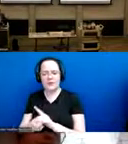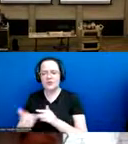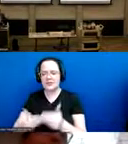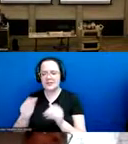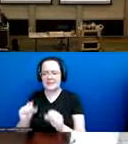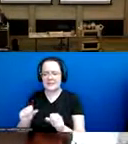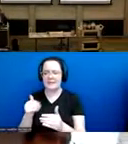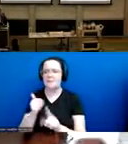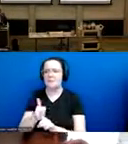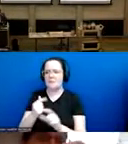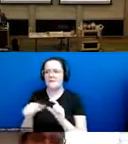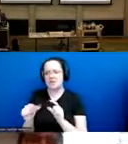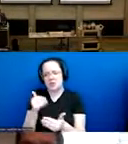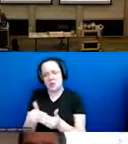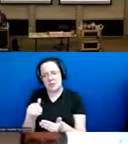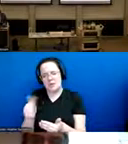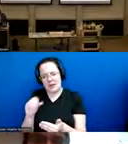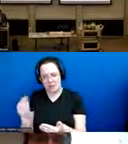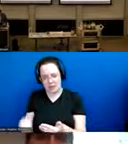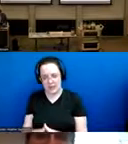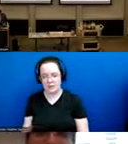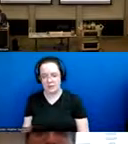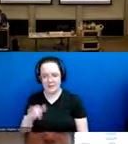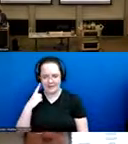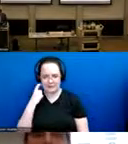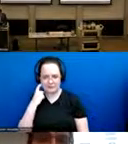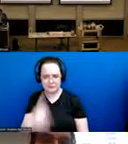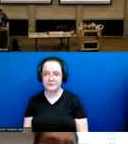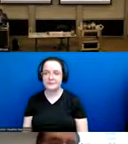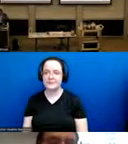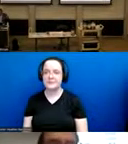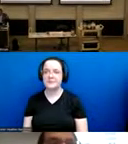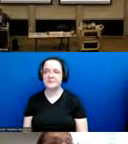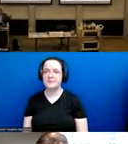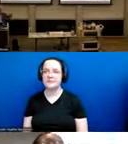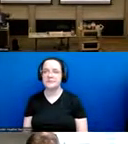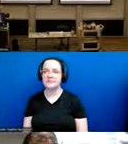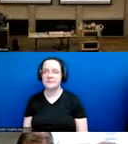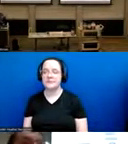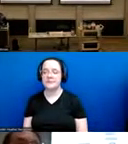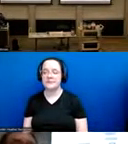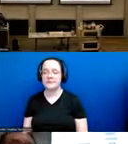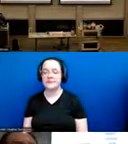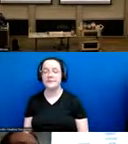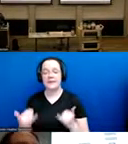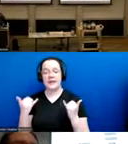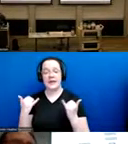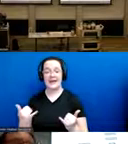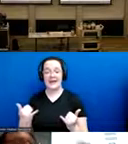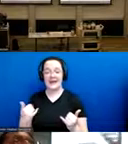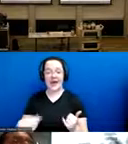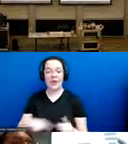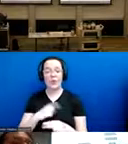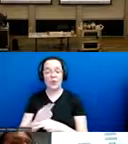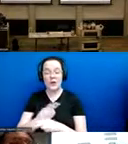to 10%, which is what we've been doing recently, right? And then now we use all